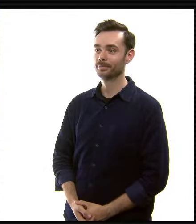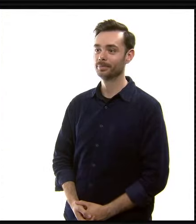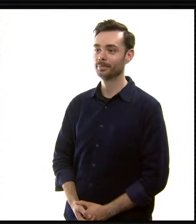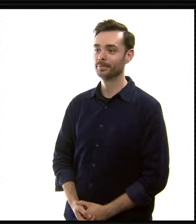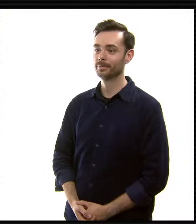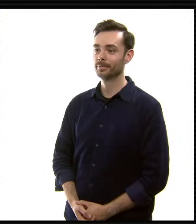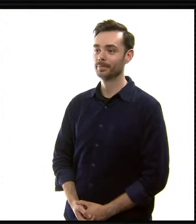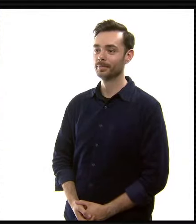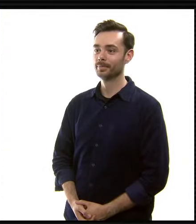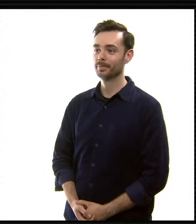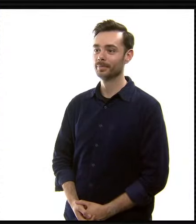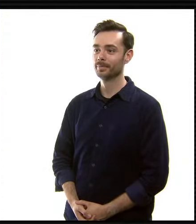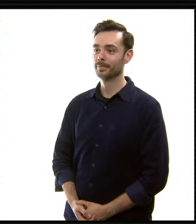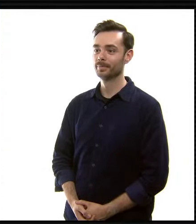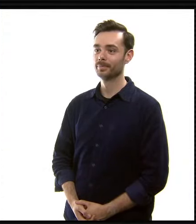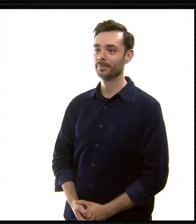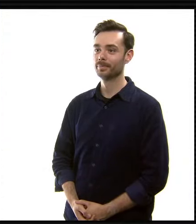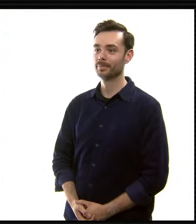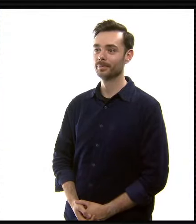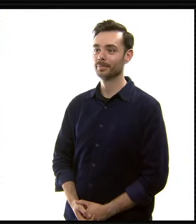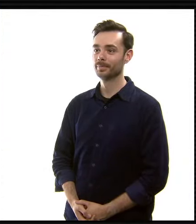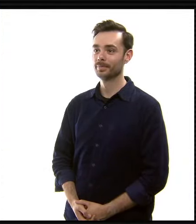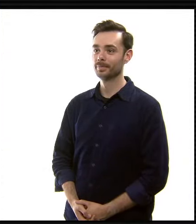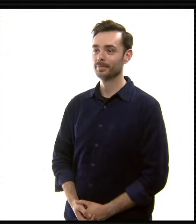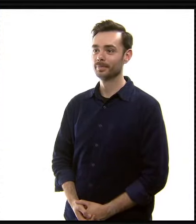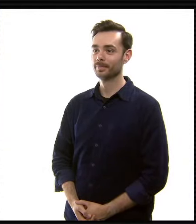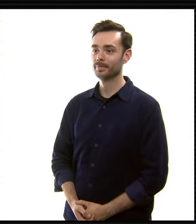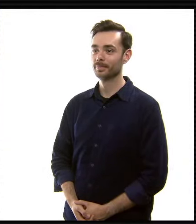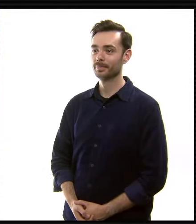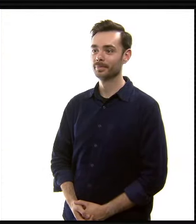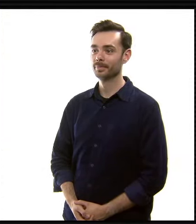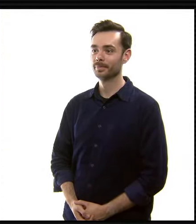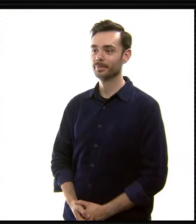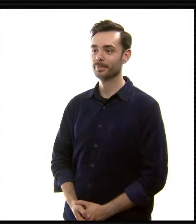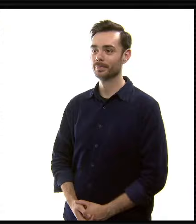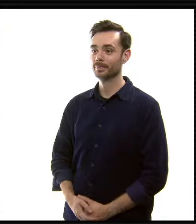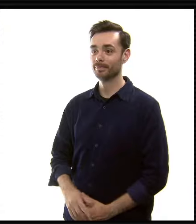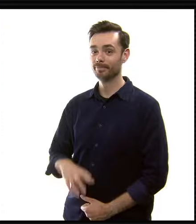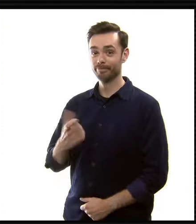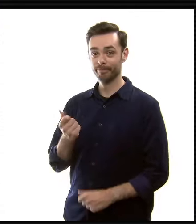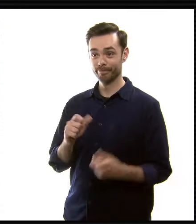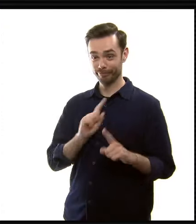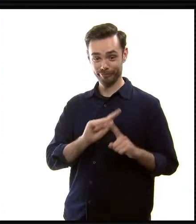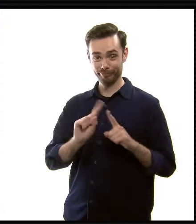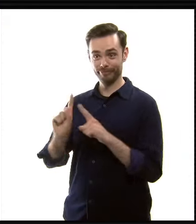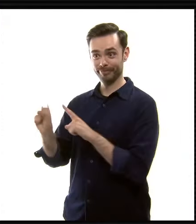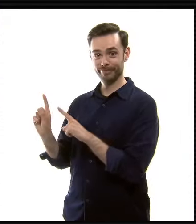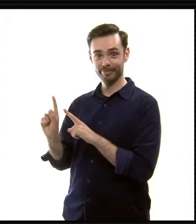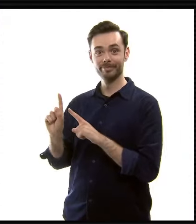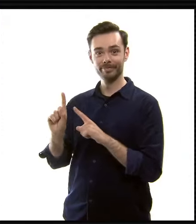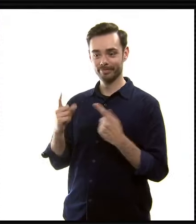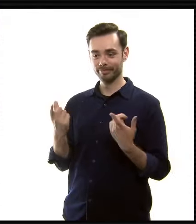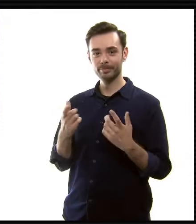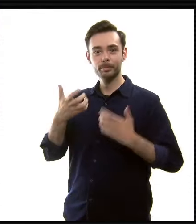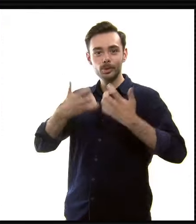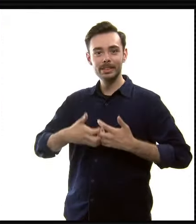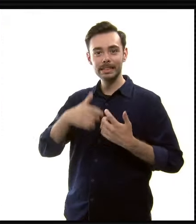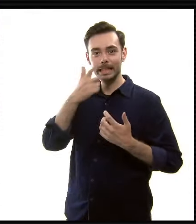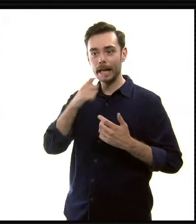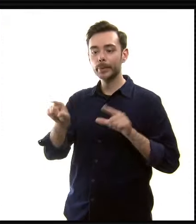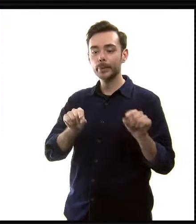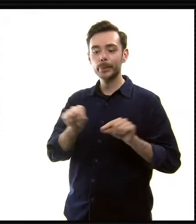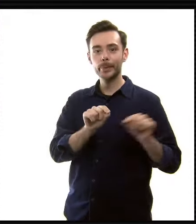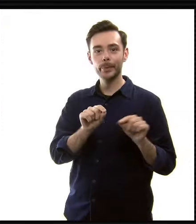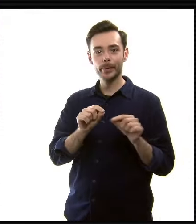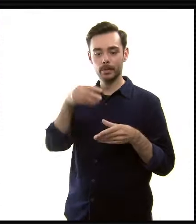All of the printed elements plus extra accessories go through this sorting and packing machine that weighs and seals the elements into